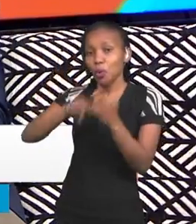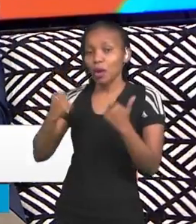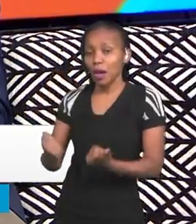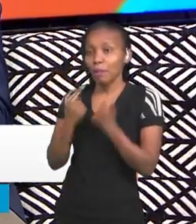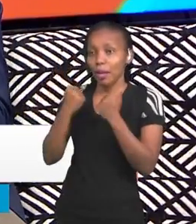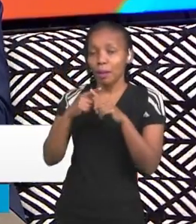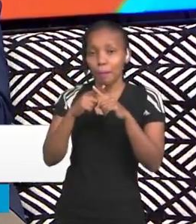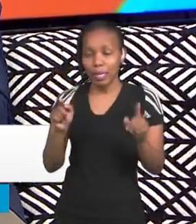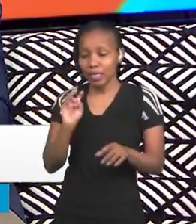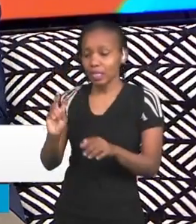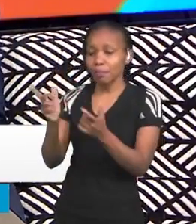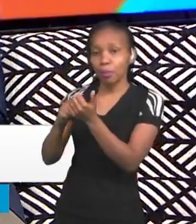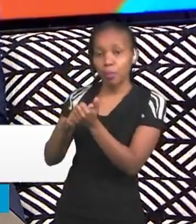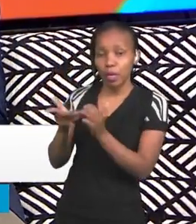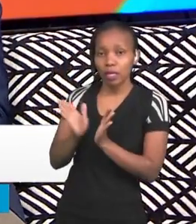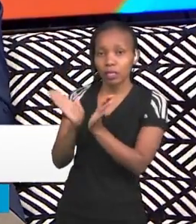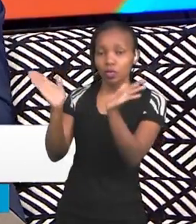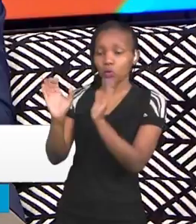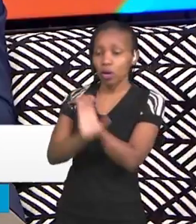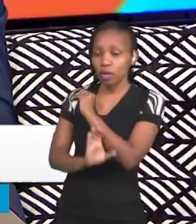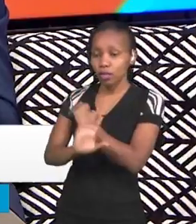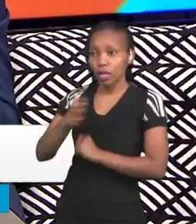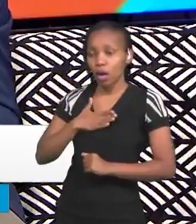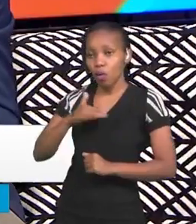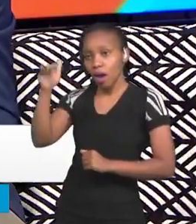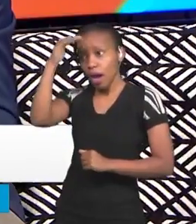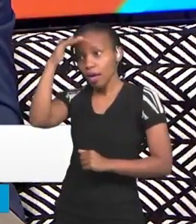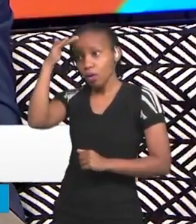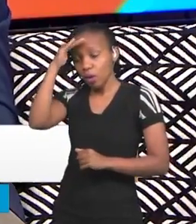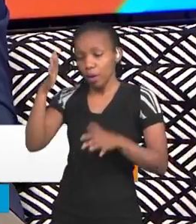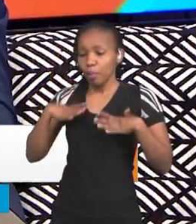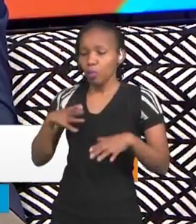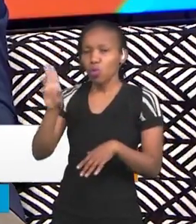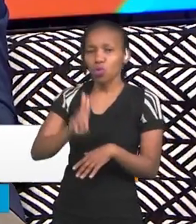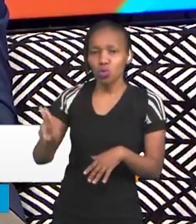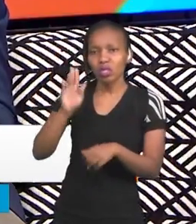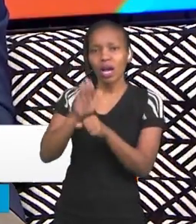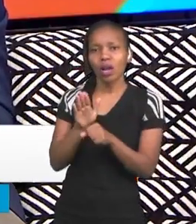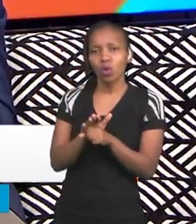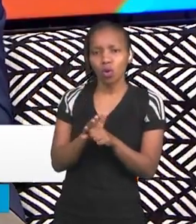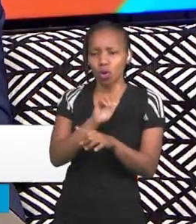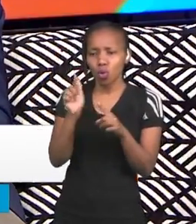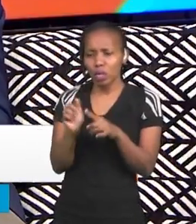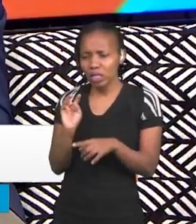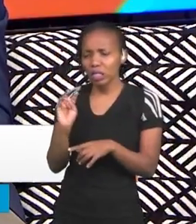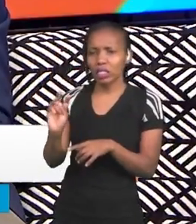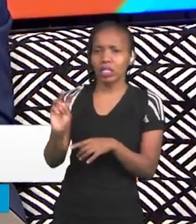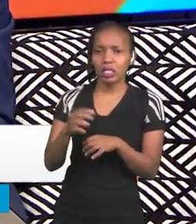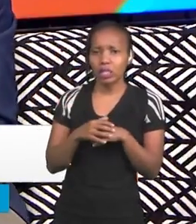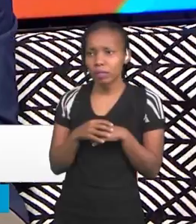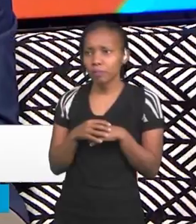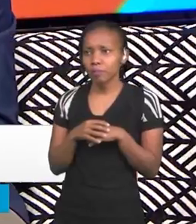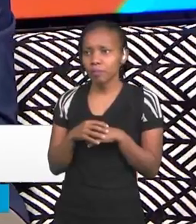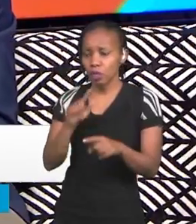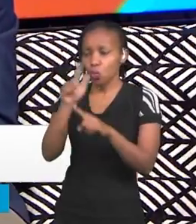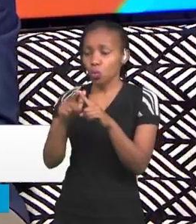at even the population, general population in this country, alcohol the most abused. Mm-hmm. But when you see it performance, you see when you